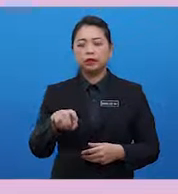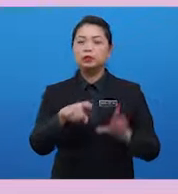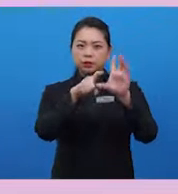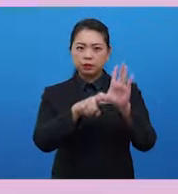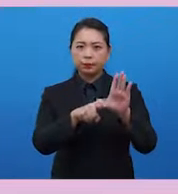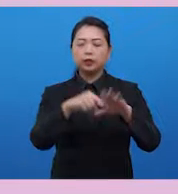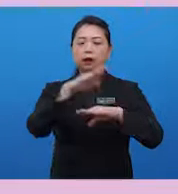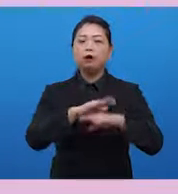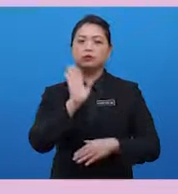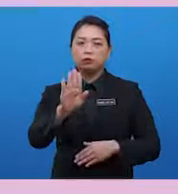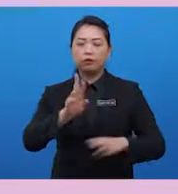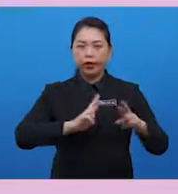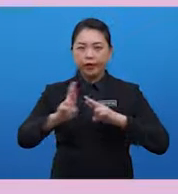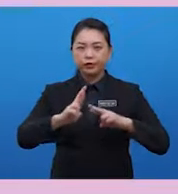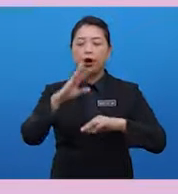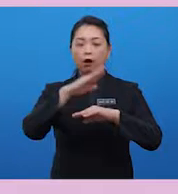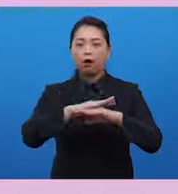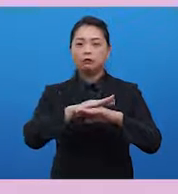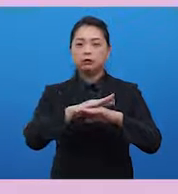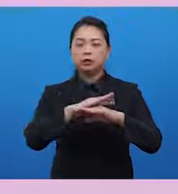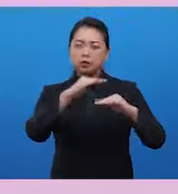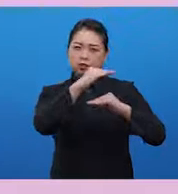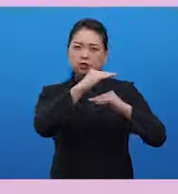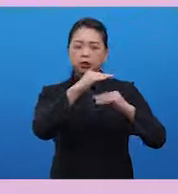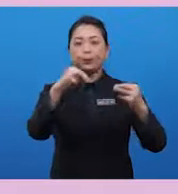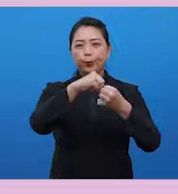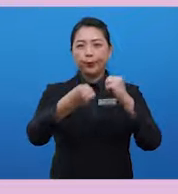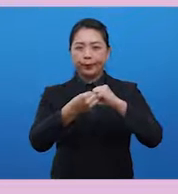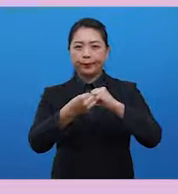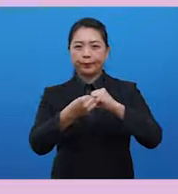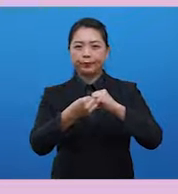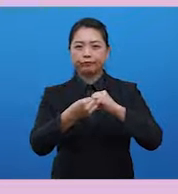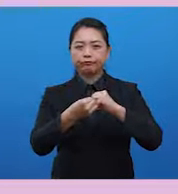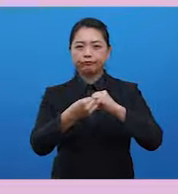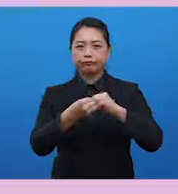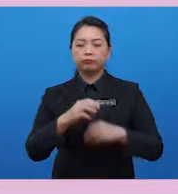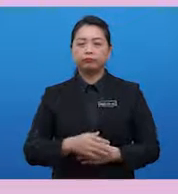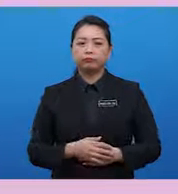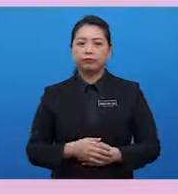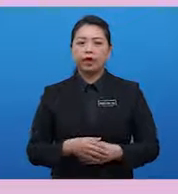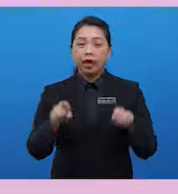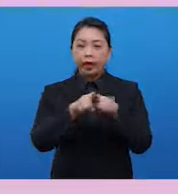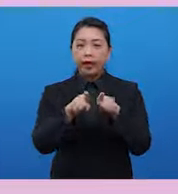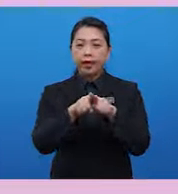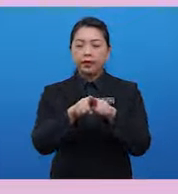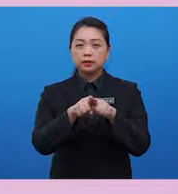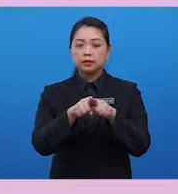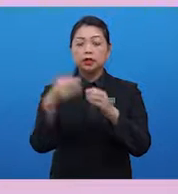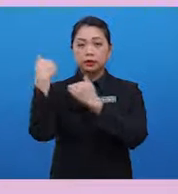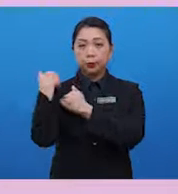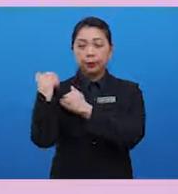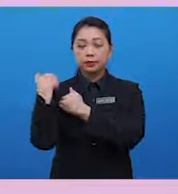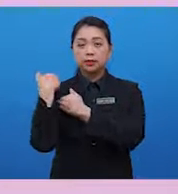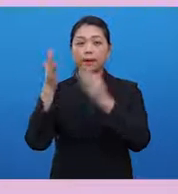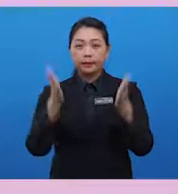reaction to a certain problem. As a concerned and responsible person, any of the